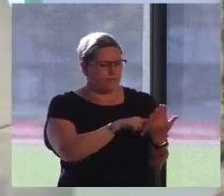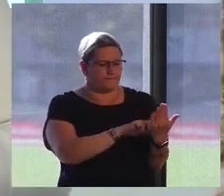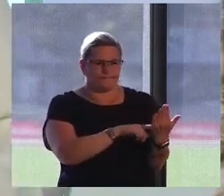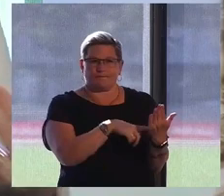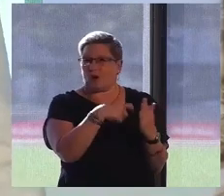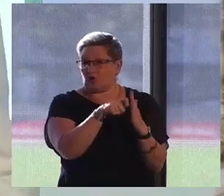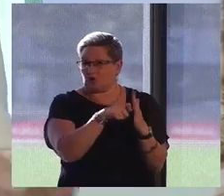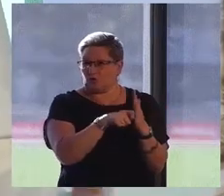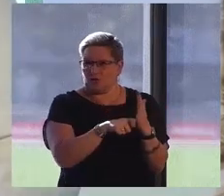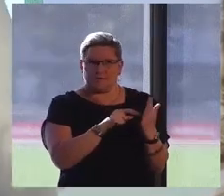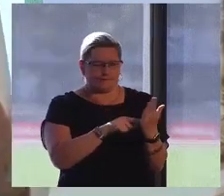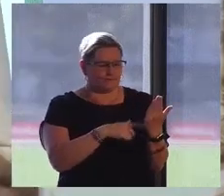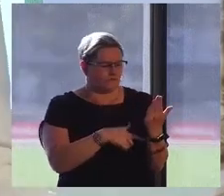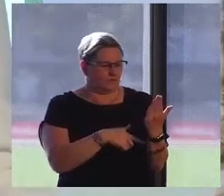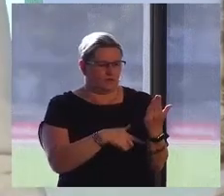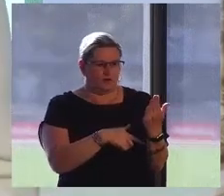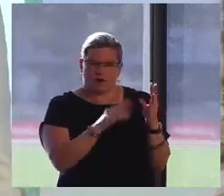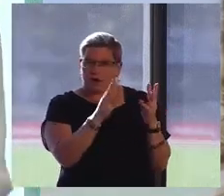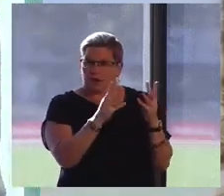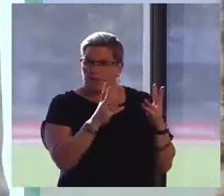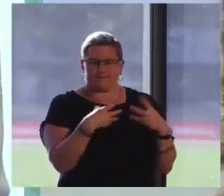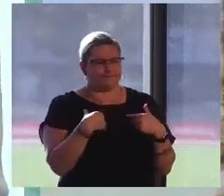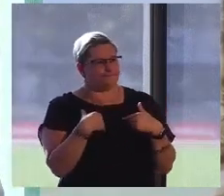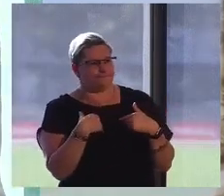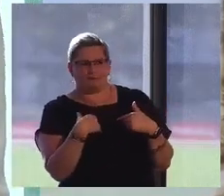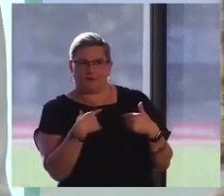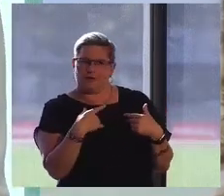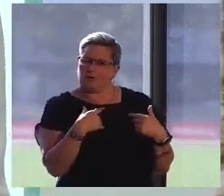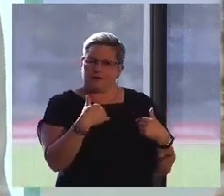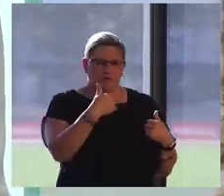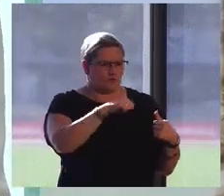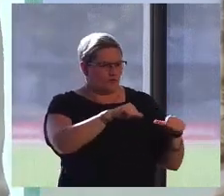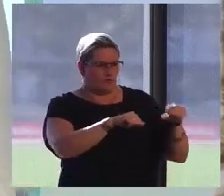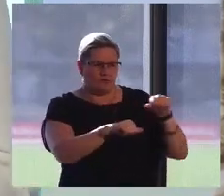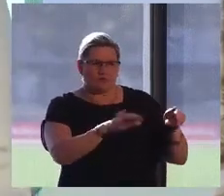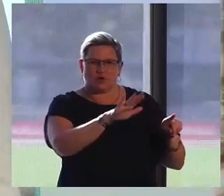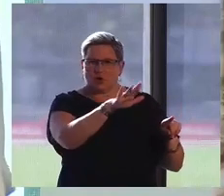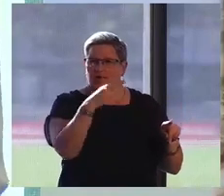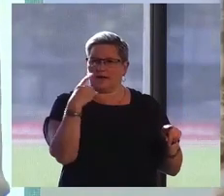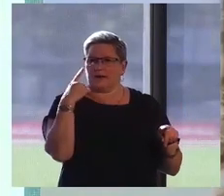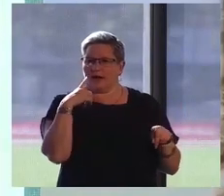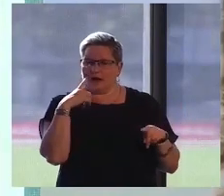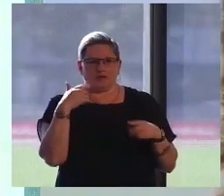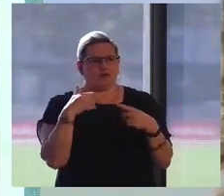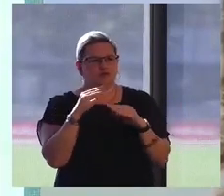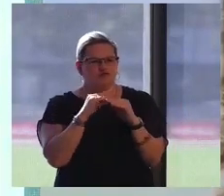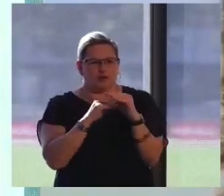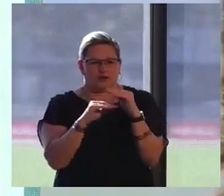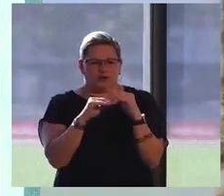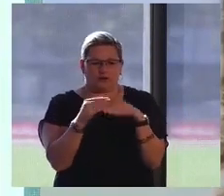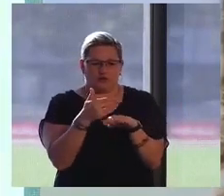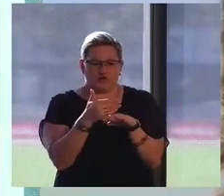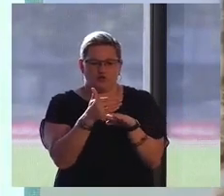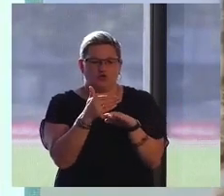we no longer have climate denial, you know, in the majority of our community, but we have trade-off denial. To build the amount of renewable energy that we